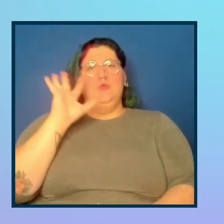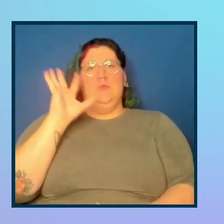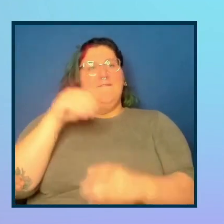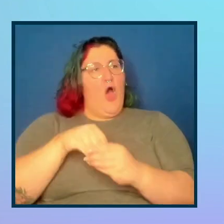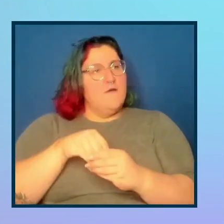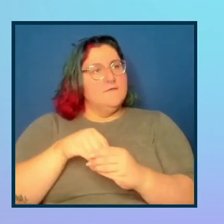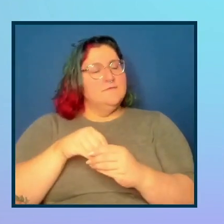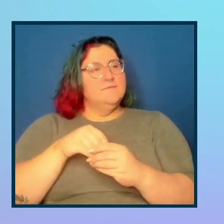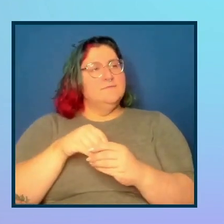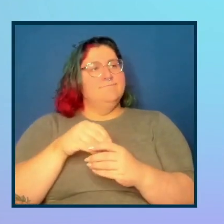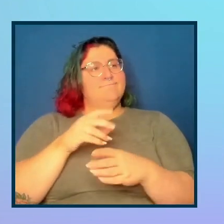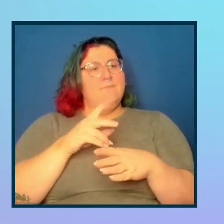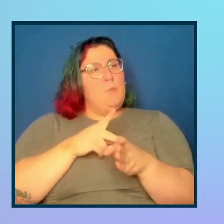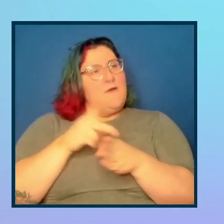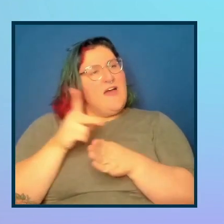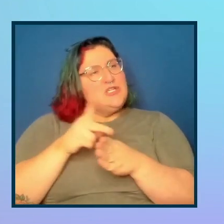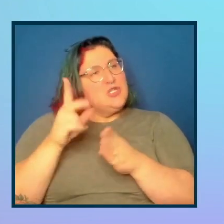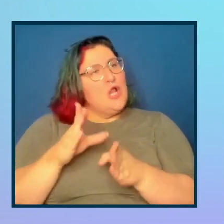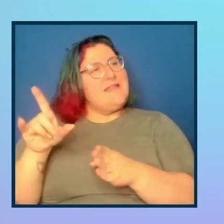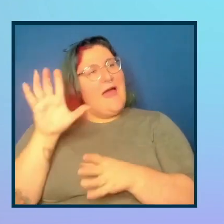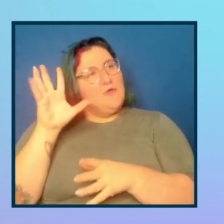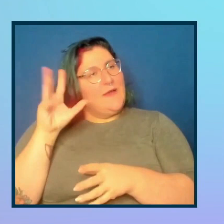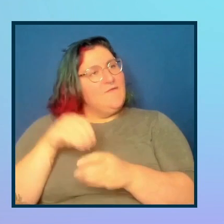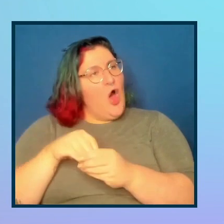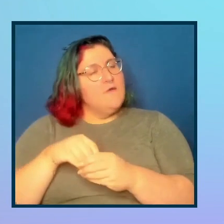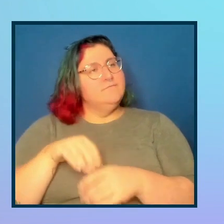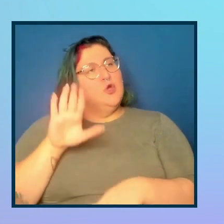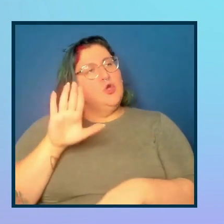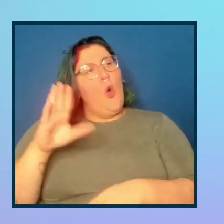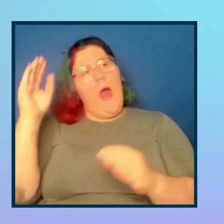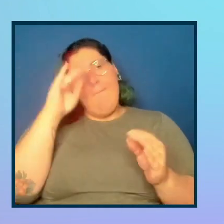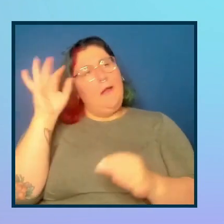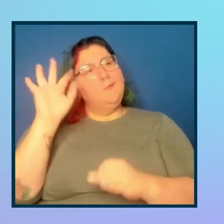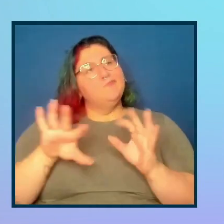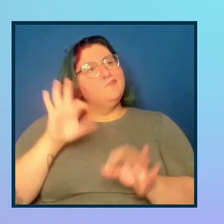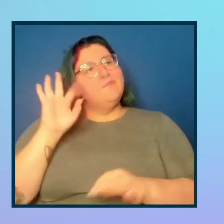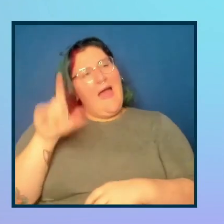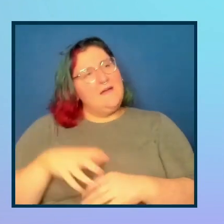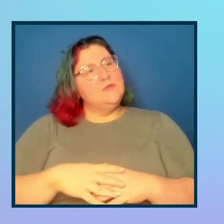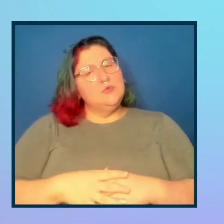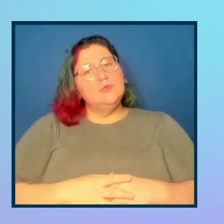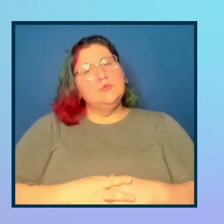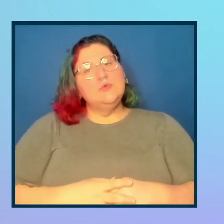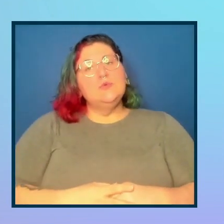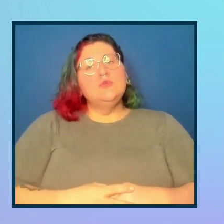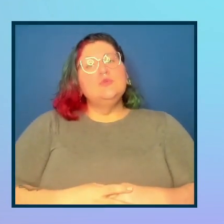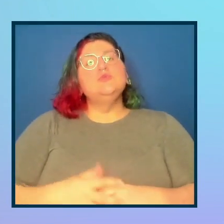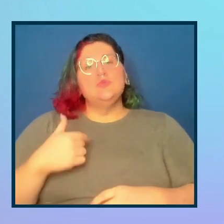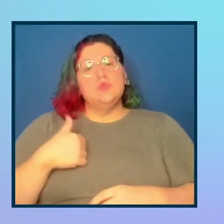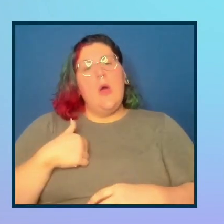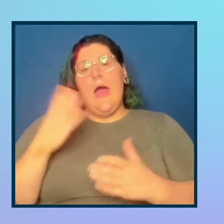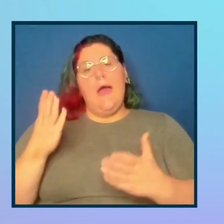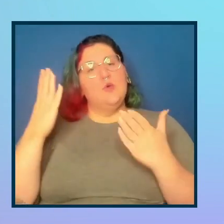industry getting involved, adding your input. So absolutely would recommend, if you got some